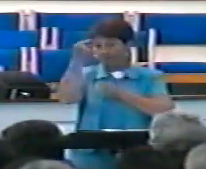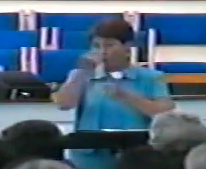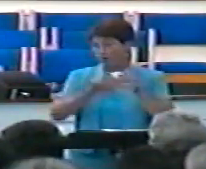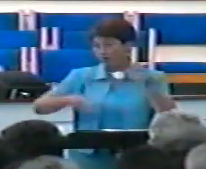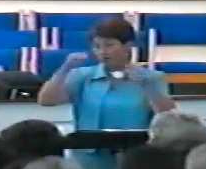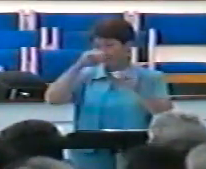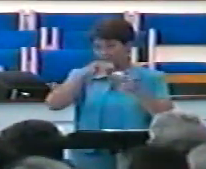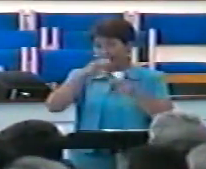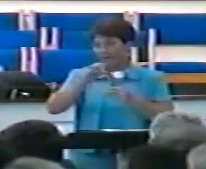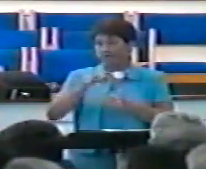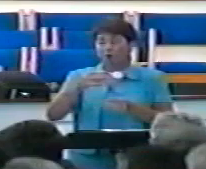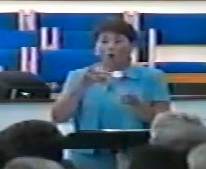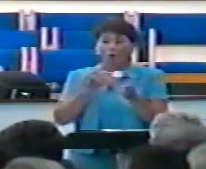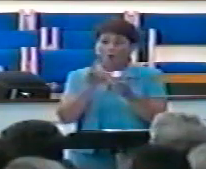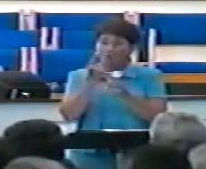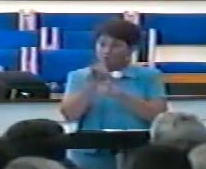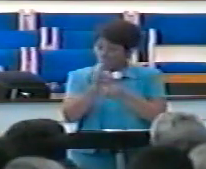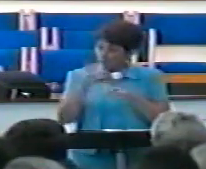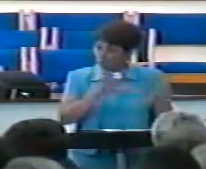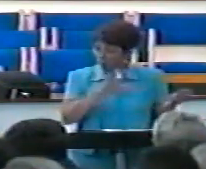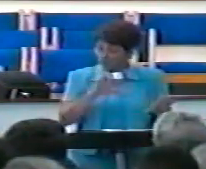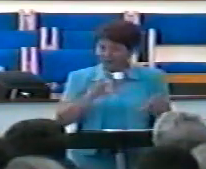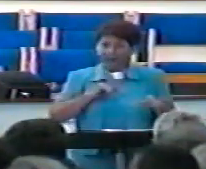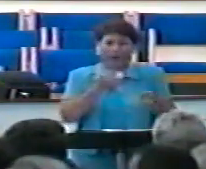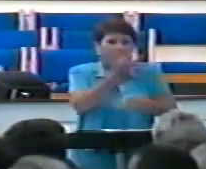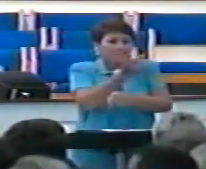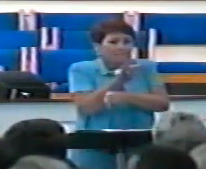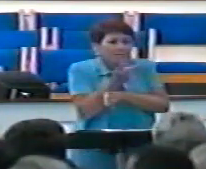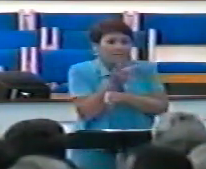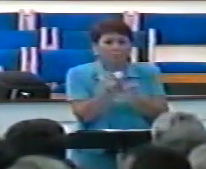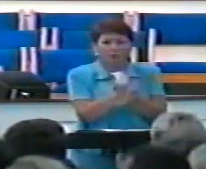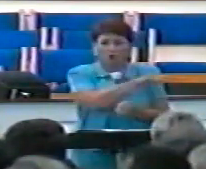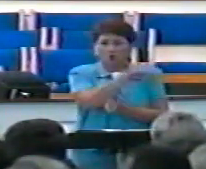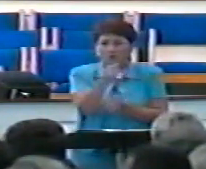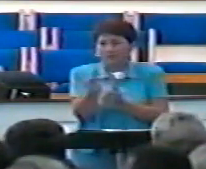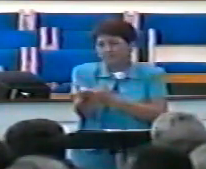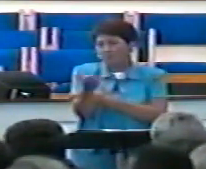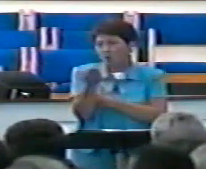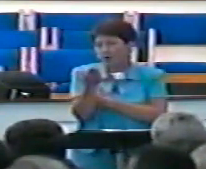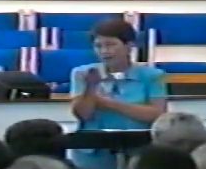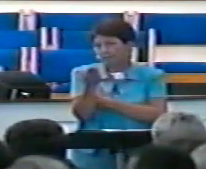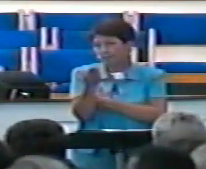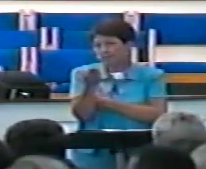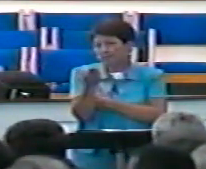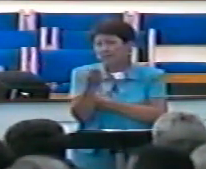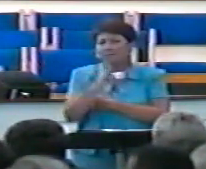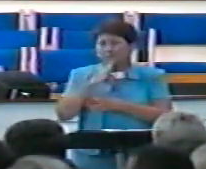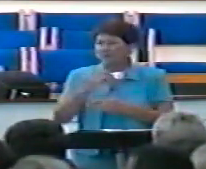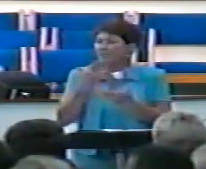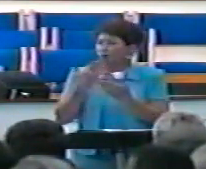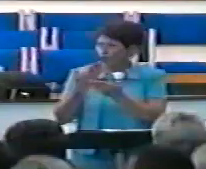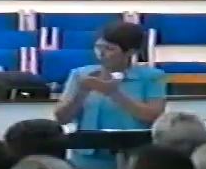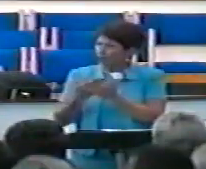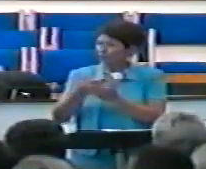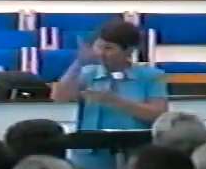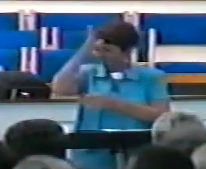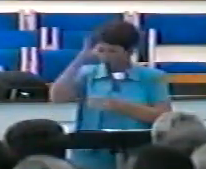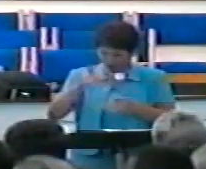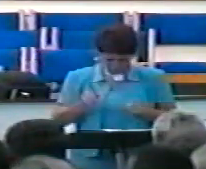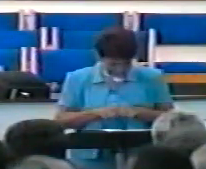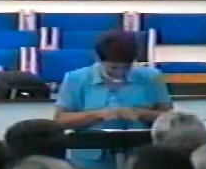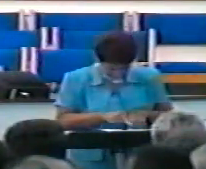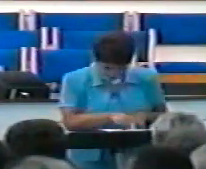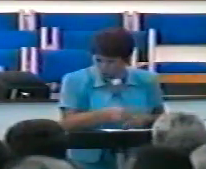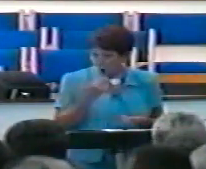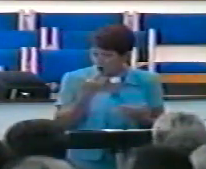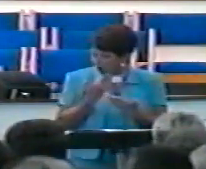righteousness, I plead with you this morning, at least be as a good father as this father was, this unnamed father in Mark chapter